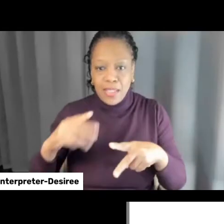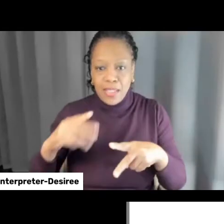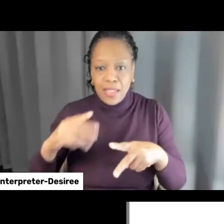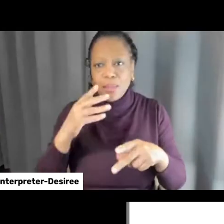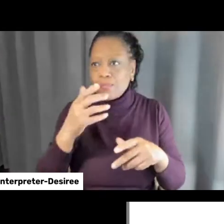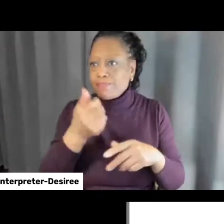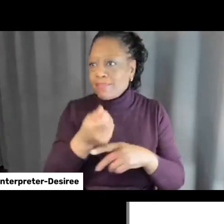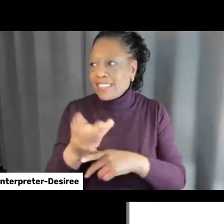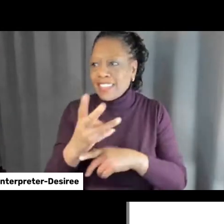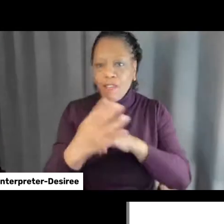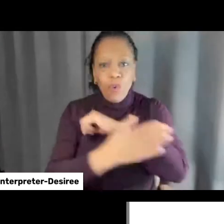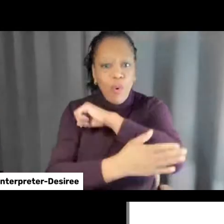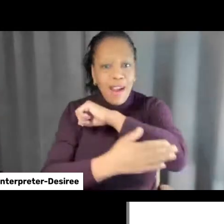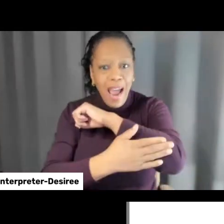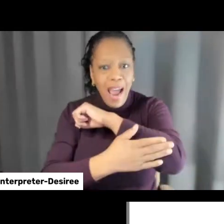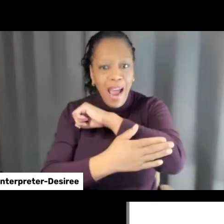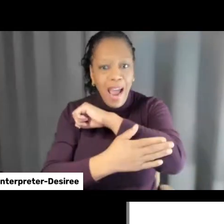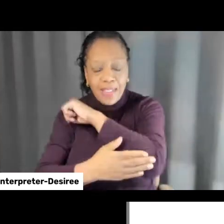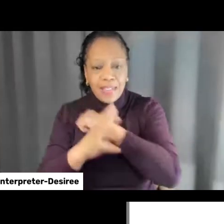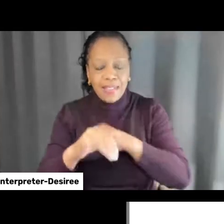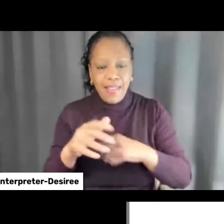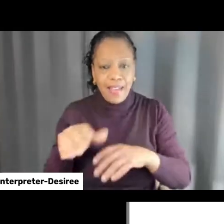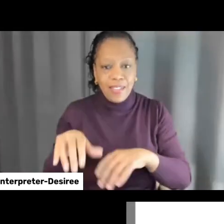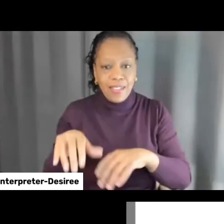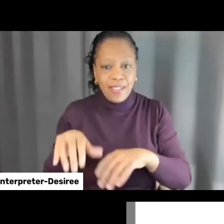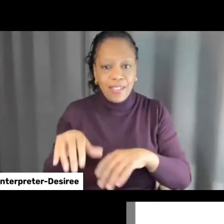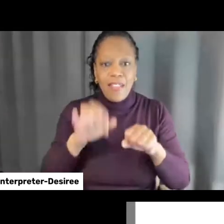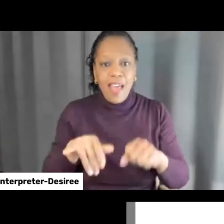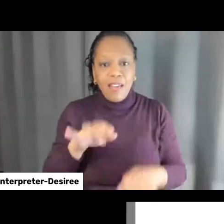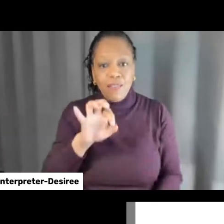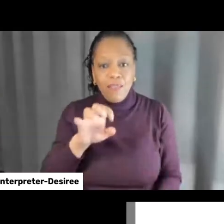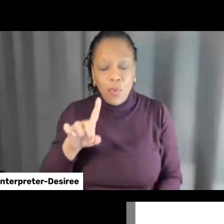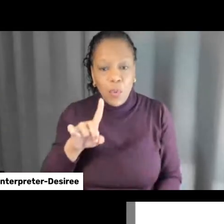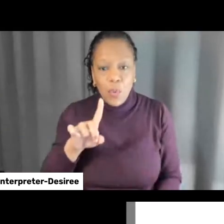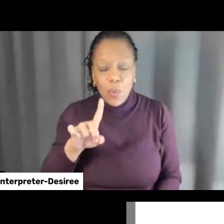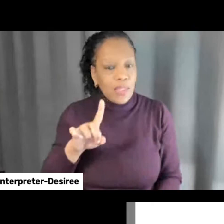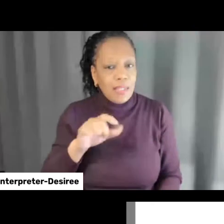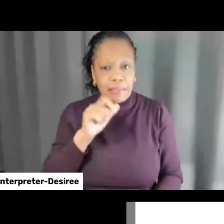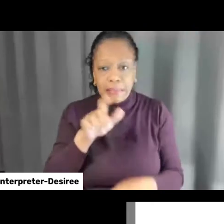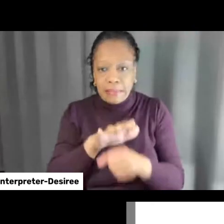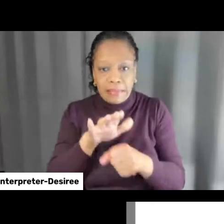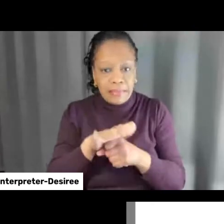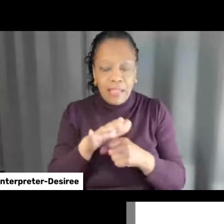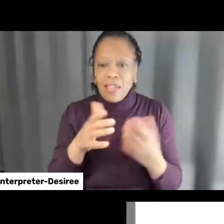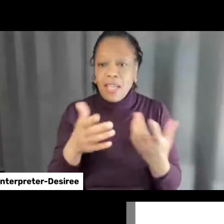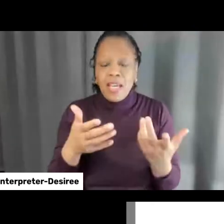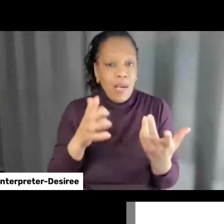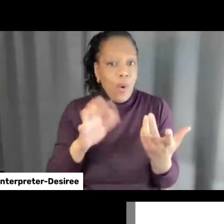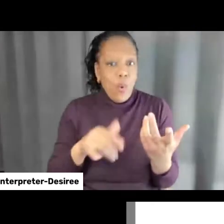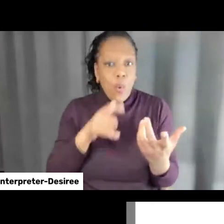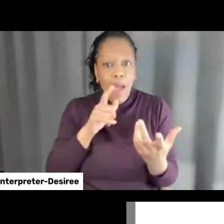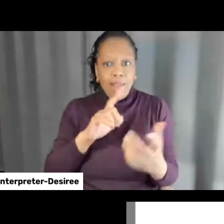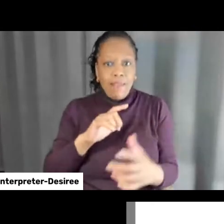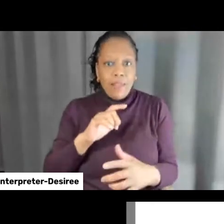really took, the food insecurity and food justice seriously and have implemented and used the federal funding that's coming